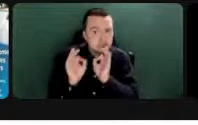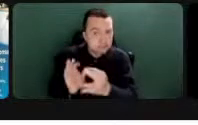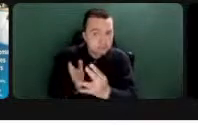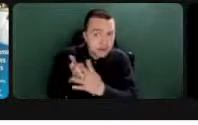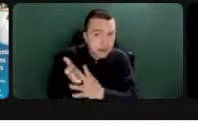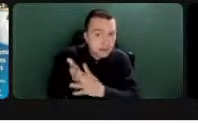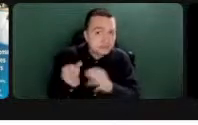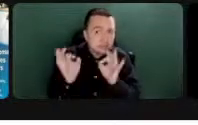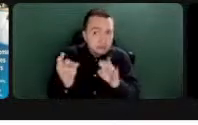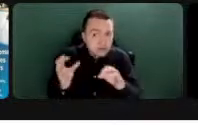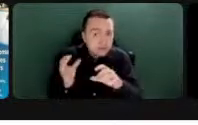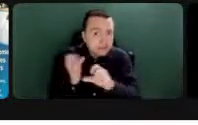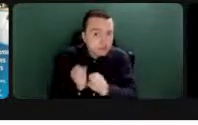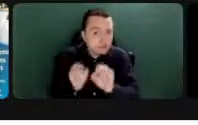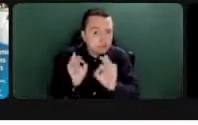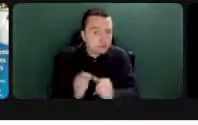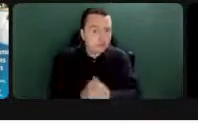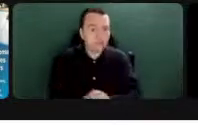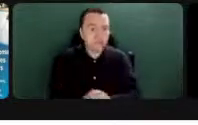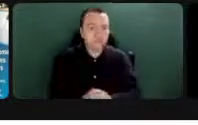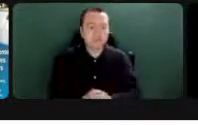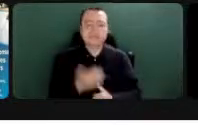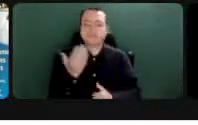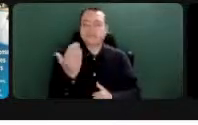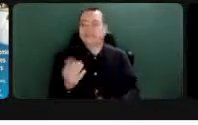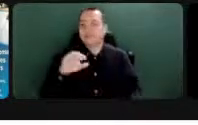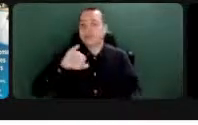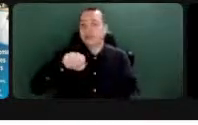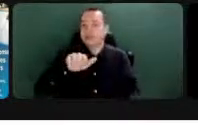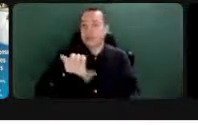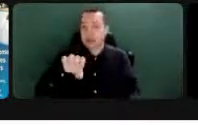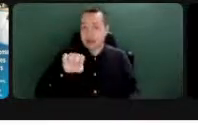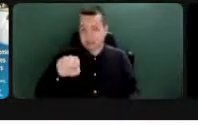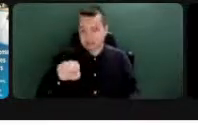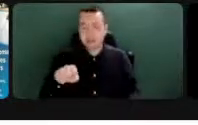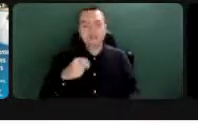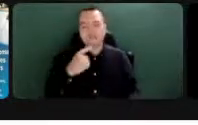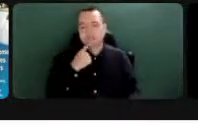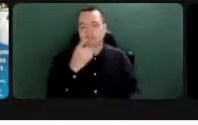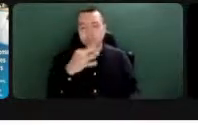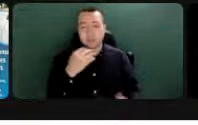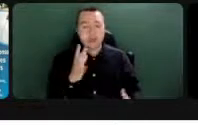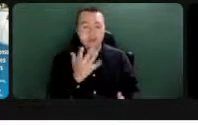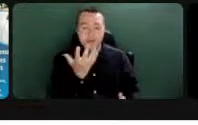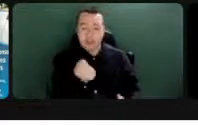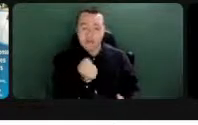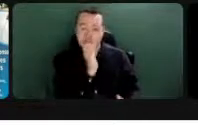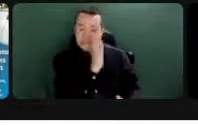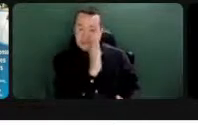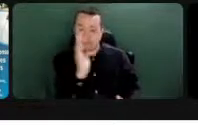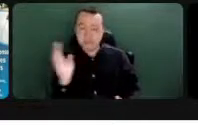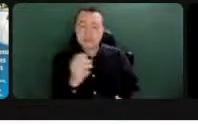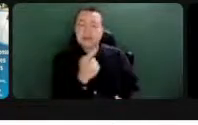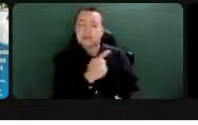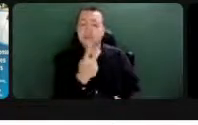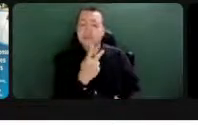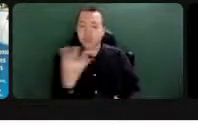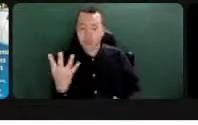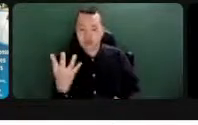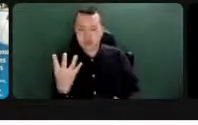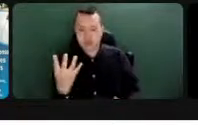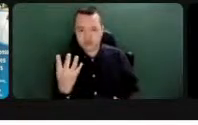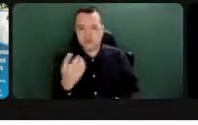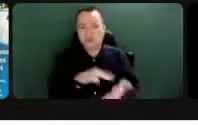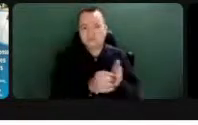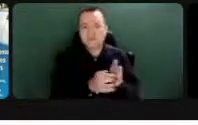James said, 124 have now been published as phase one, covering many of the priority areas. And I'll just